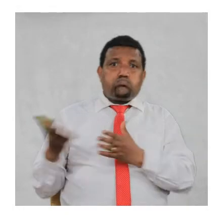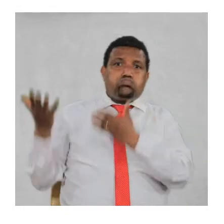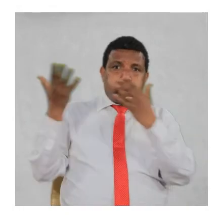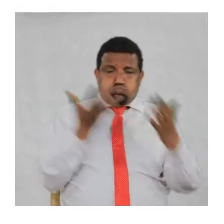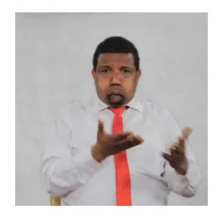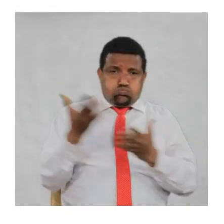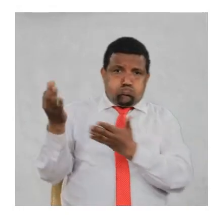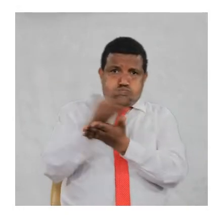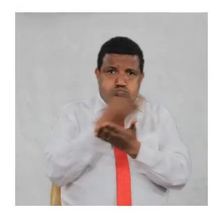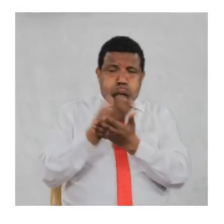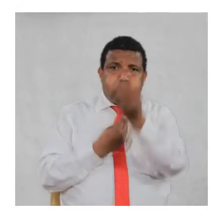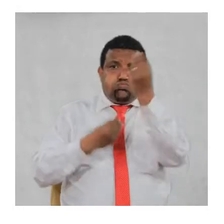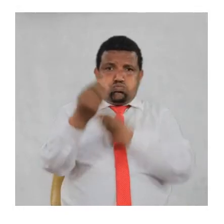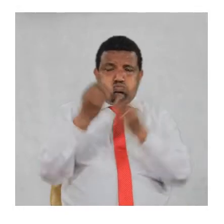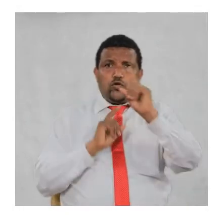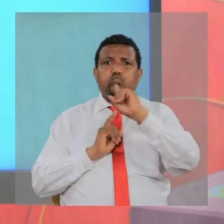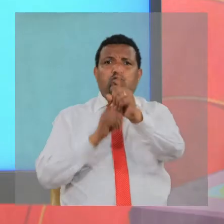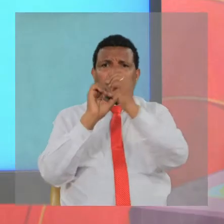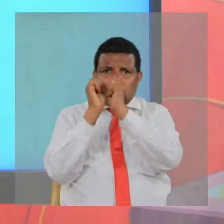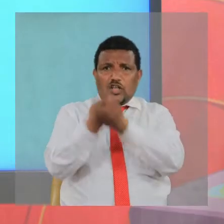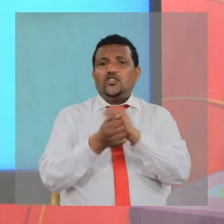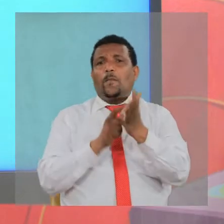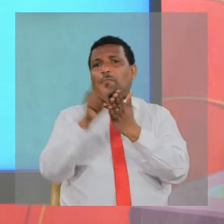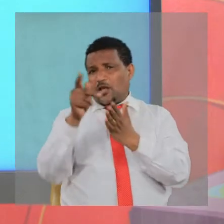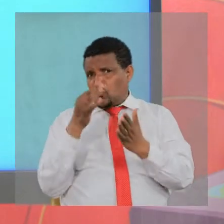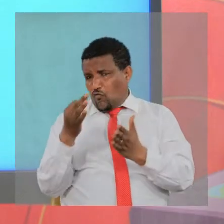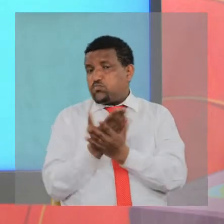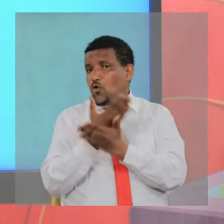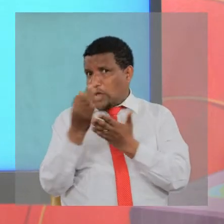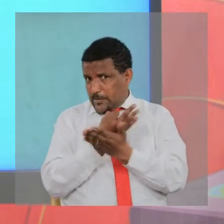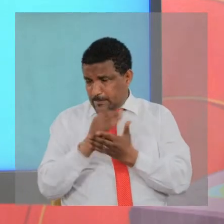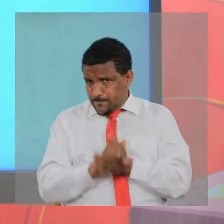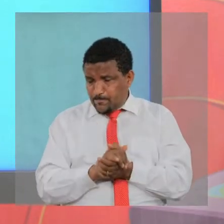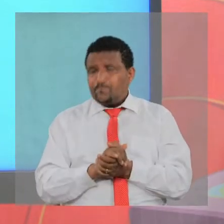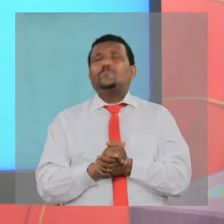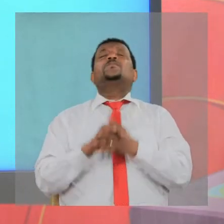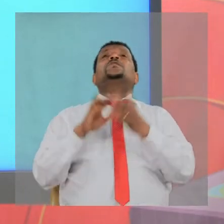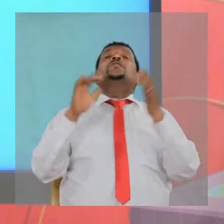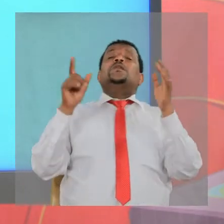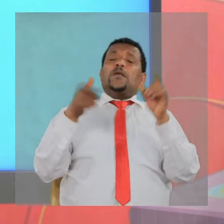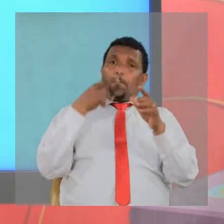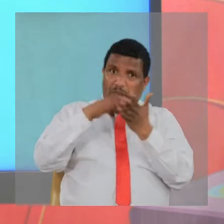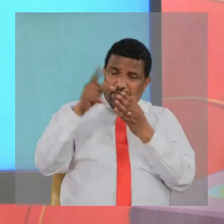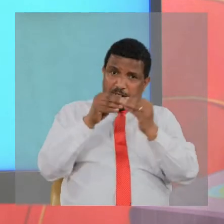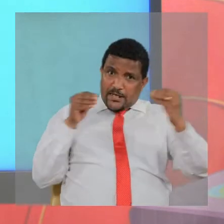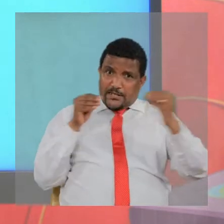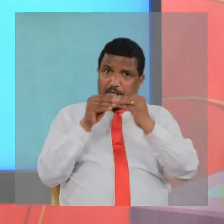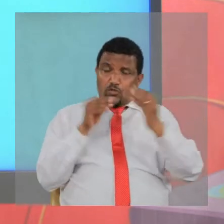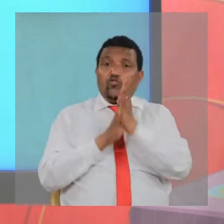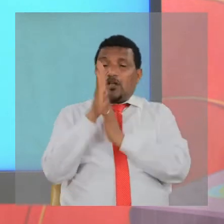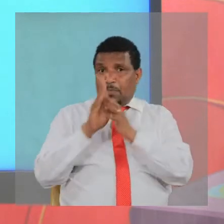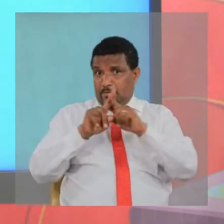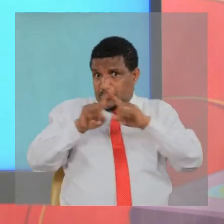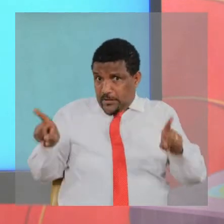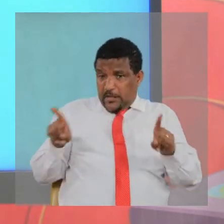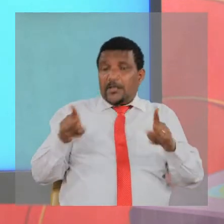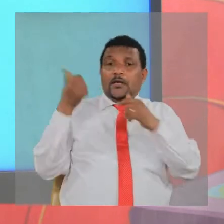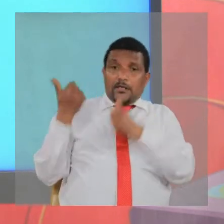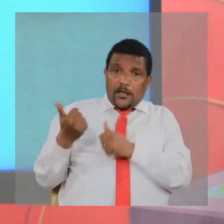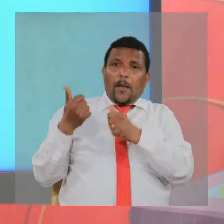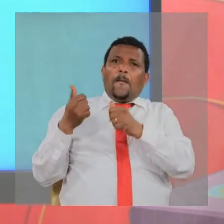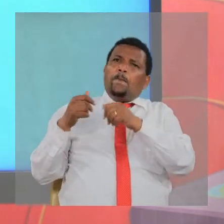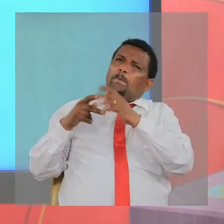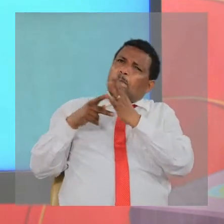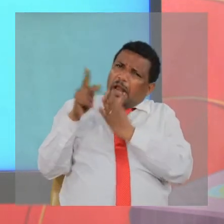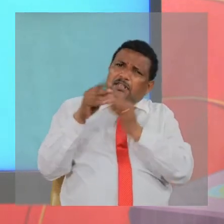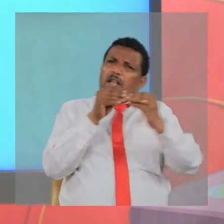sellers' responsiveness or sensitivity to changes in price of a product. Unlike the price elasticity of demand, the price elasticity of